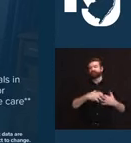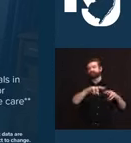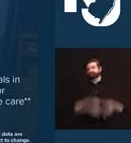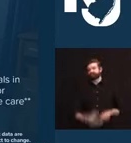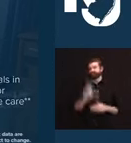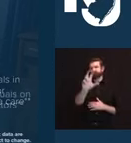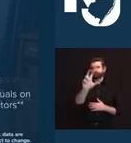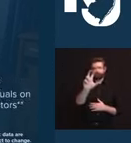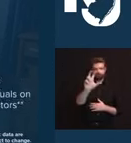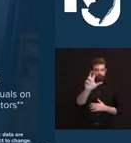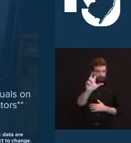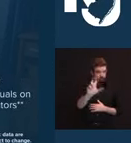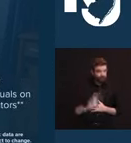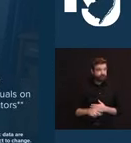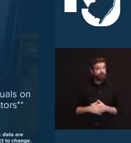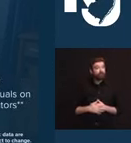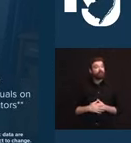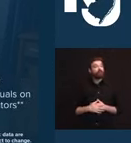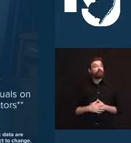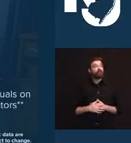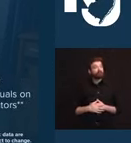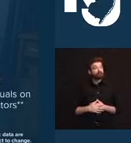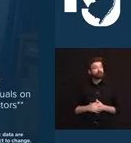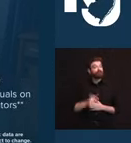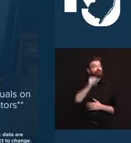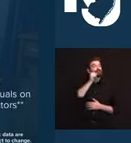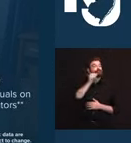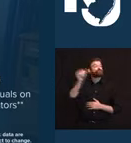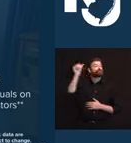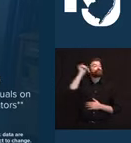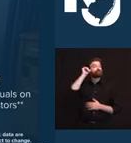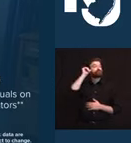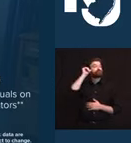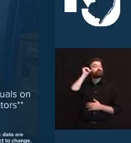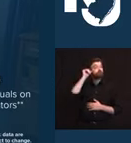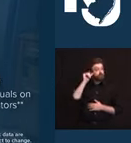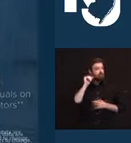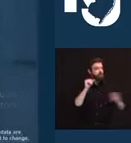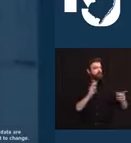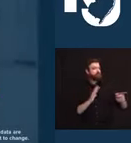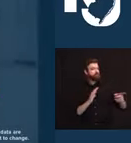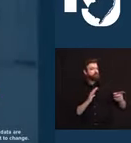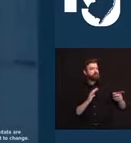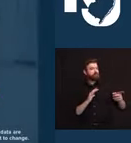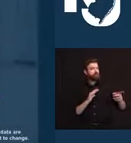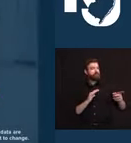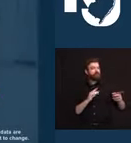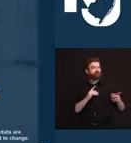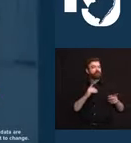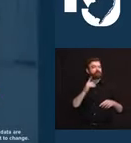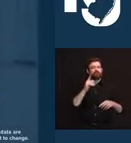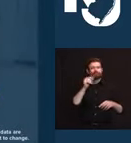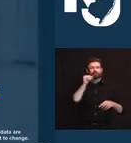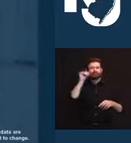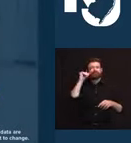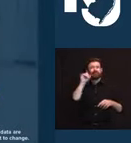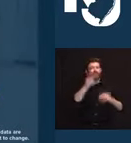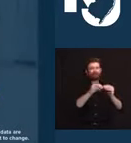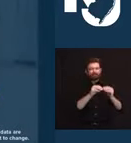Yesterday, 117, this we have some confidence in, unlike yesterday, 117 new patients entered our hospitals, but